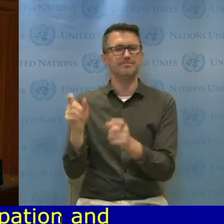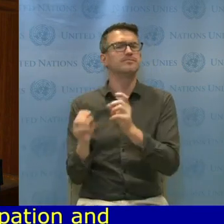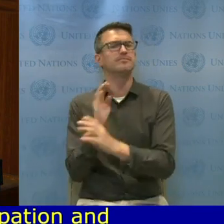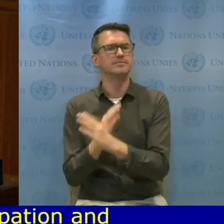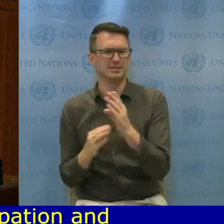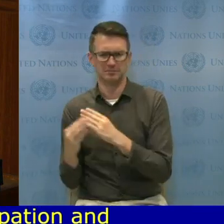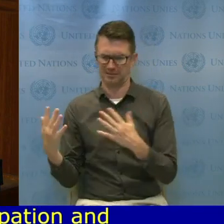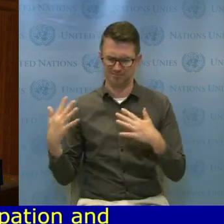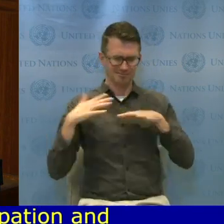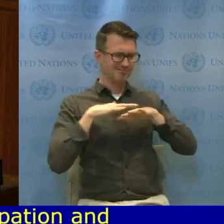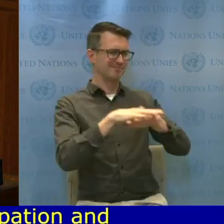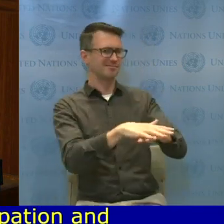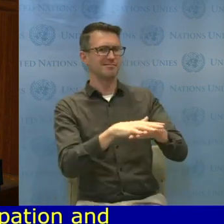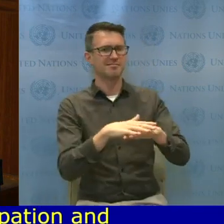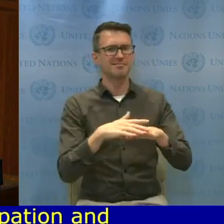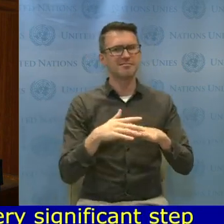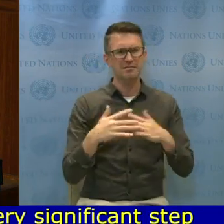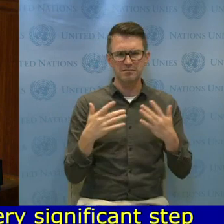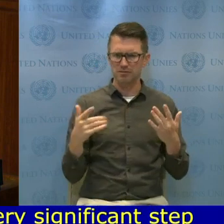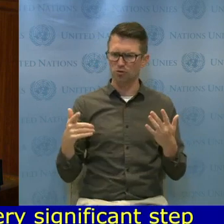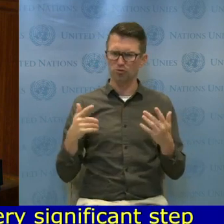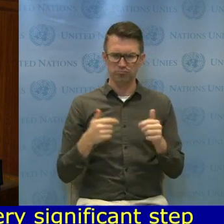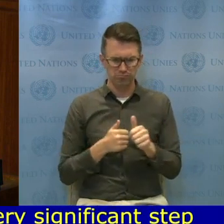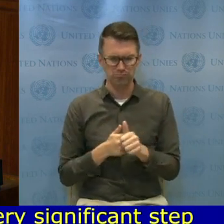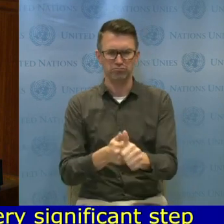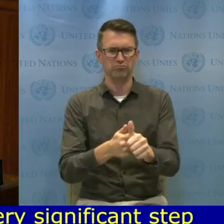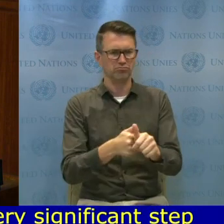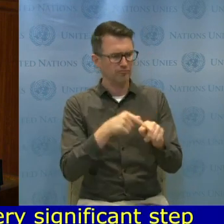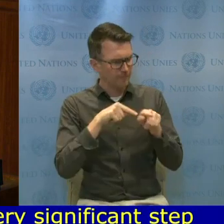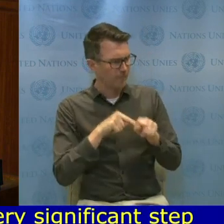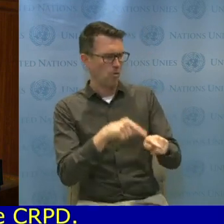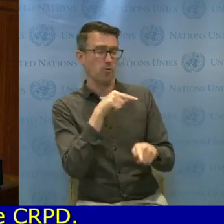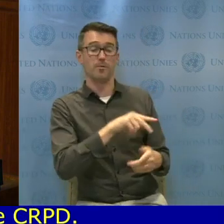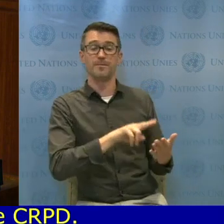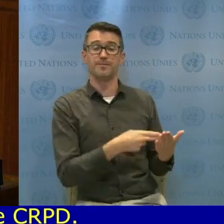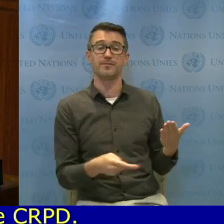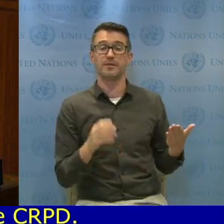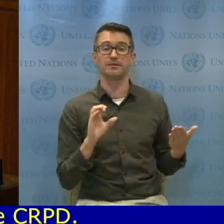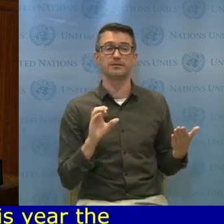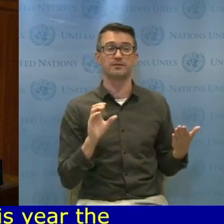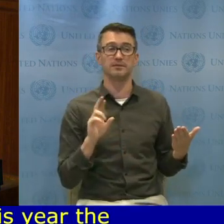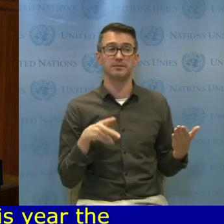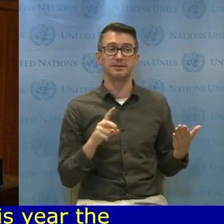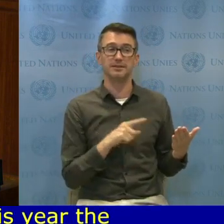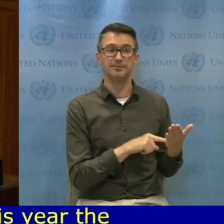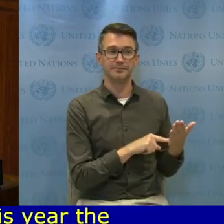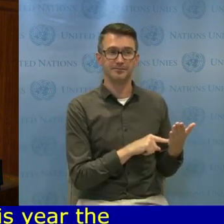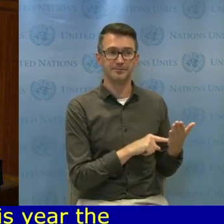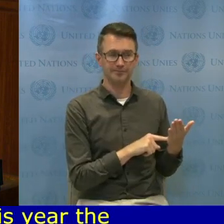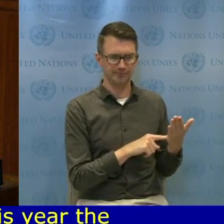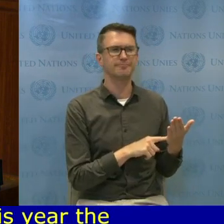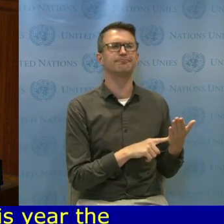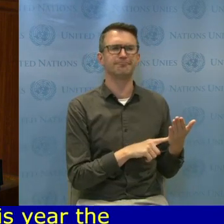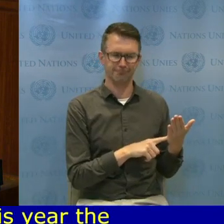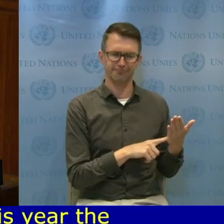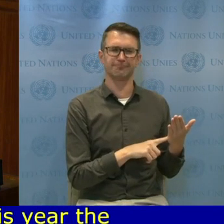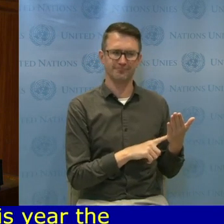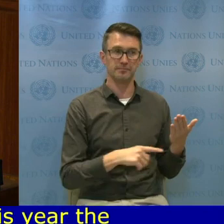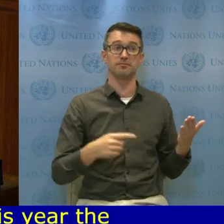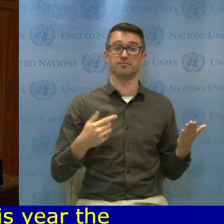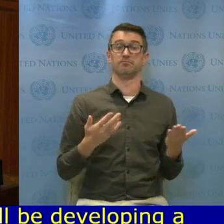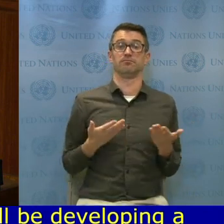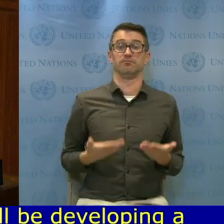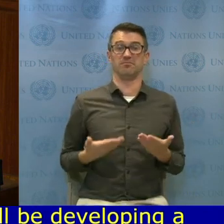government of Afghanistan will be developing a 5-year national policy and strategy for persons with disabilities, which includes measures to improve their access to